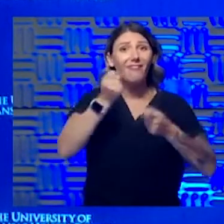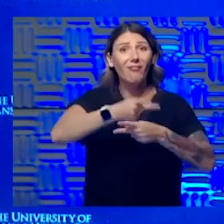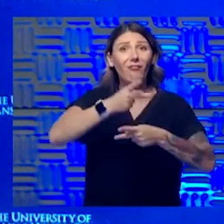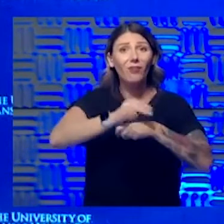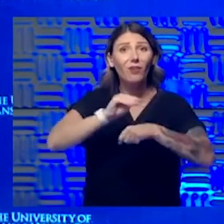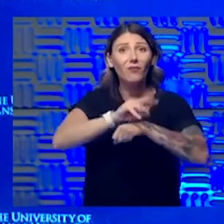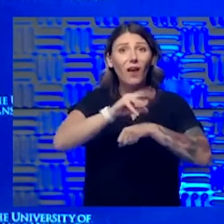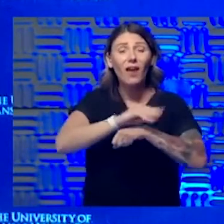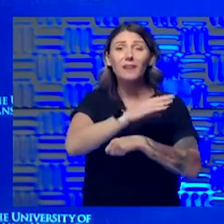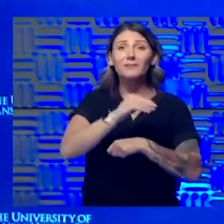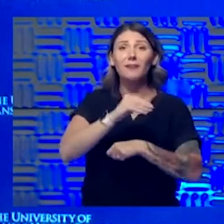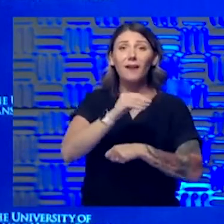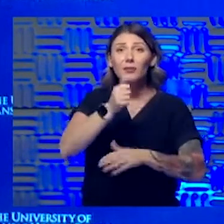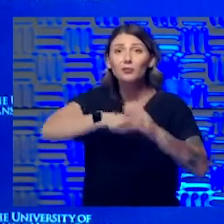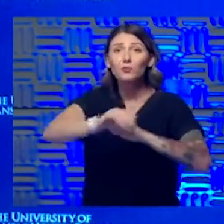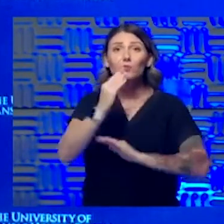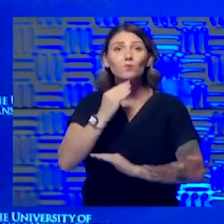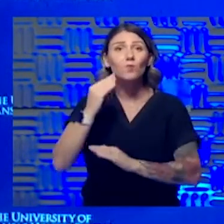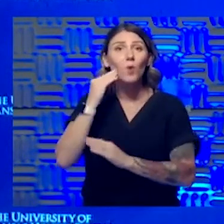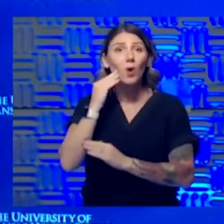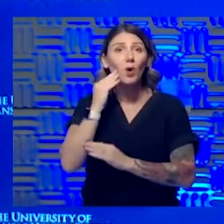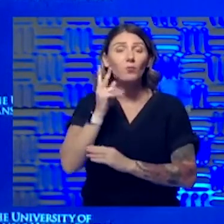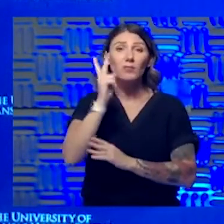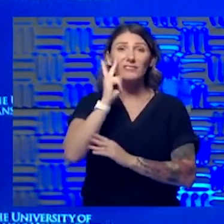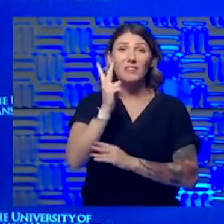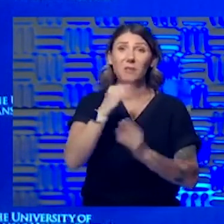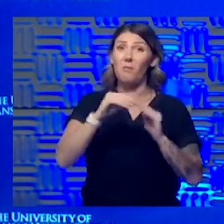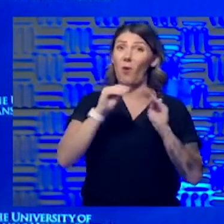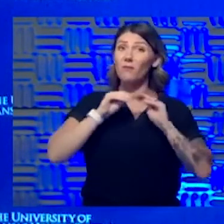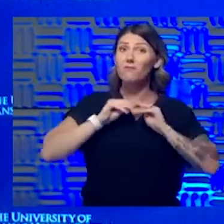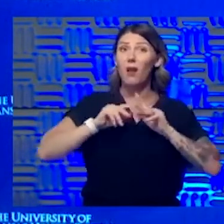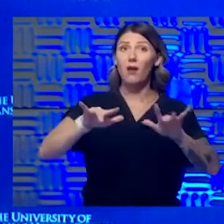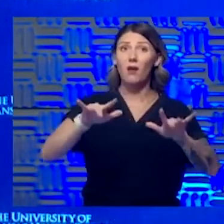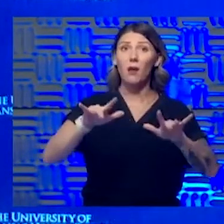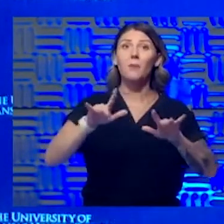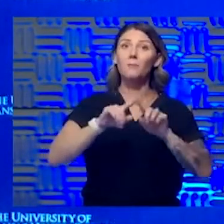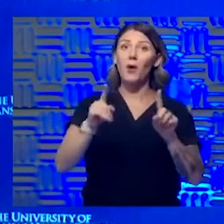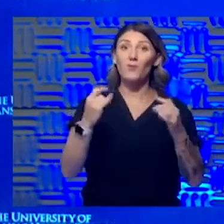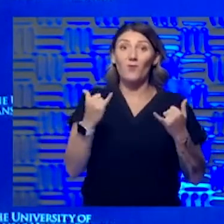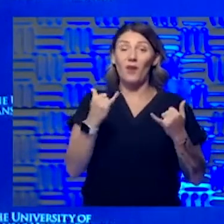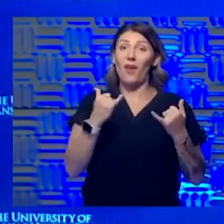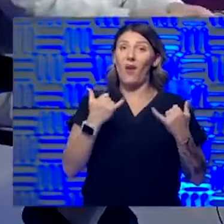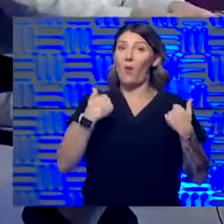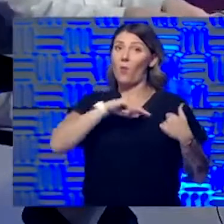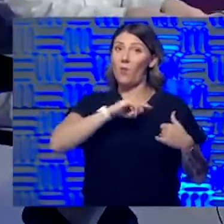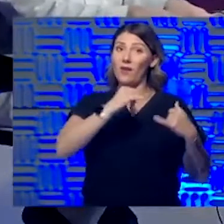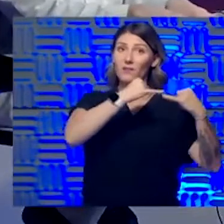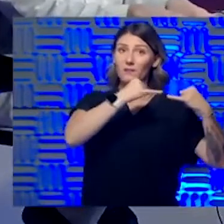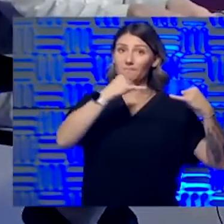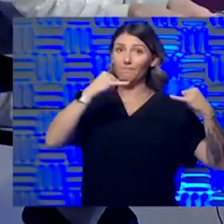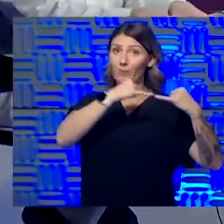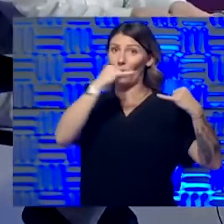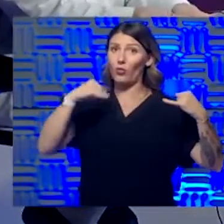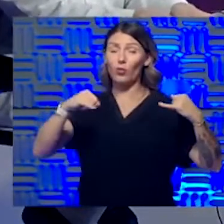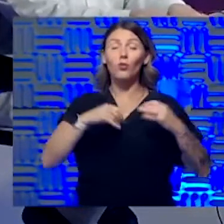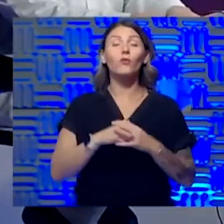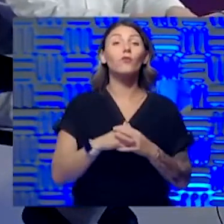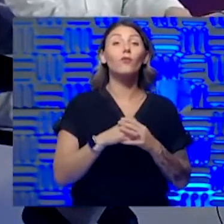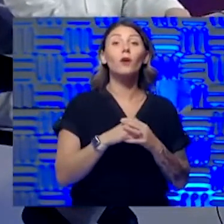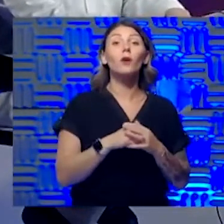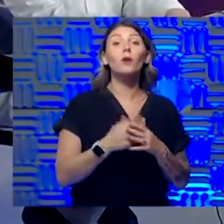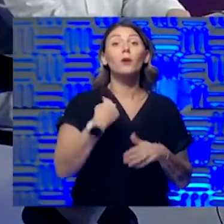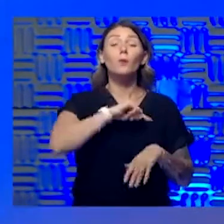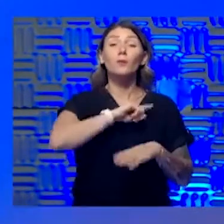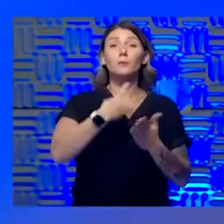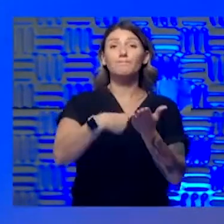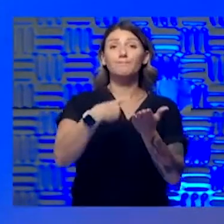maintain distancing, et cetera. Then we would see a lot bigger outbreak. But we bent the curve. And even to that, we've been talking about drugs and therapeutics a